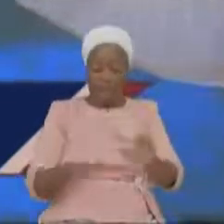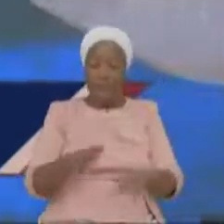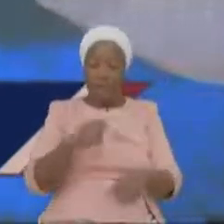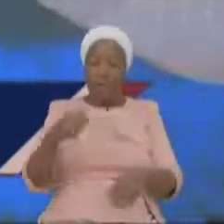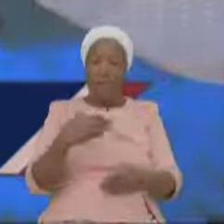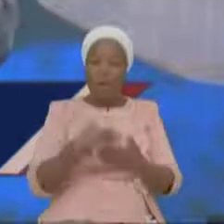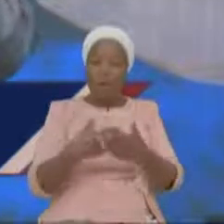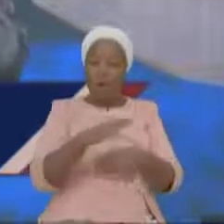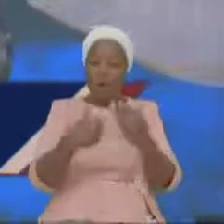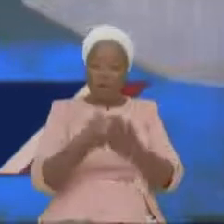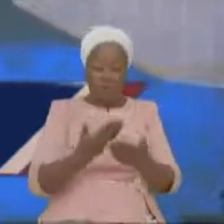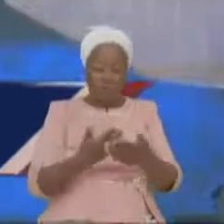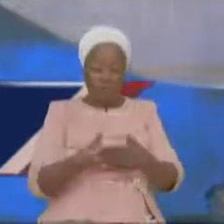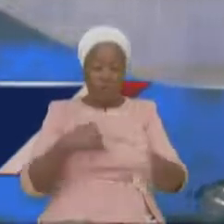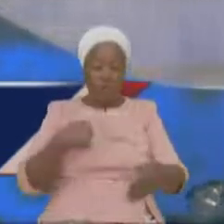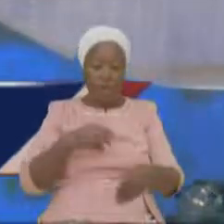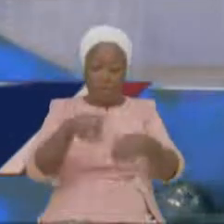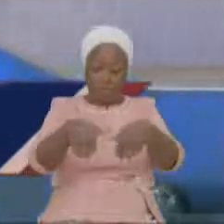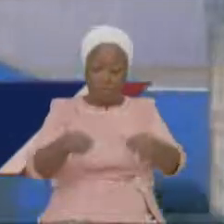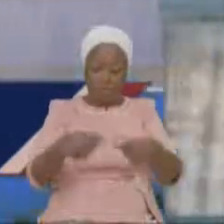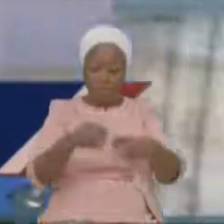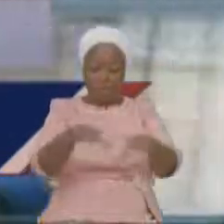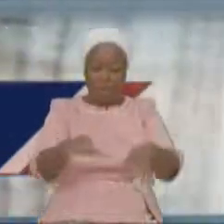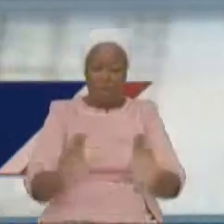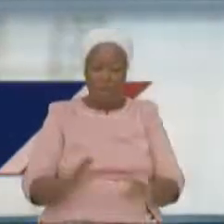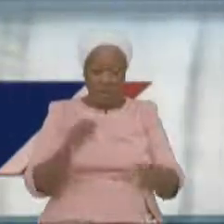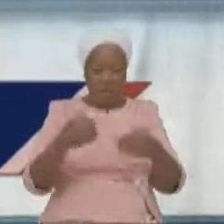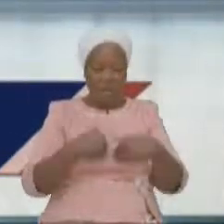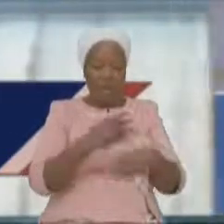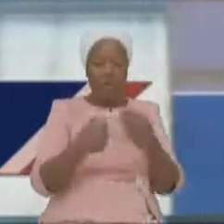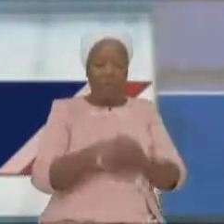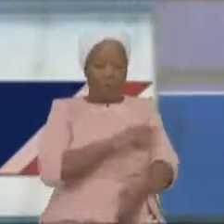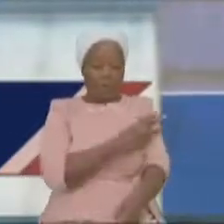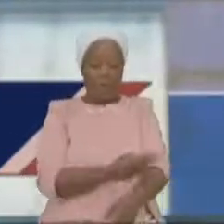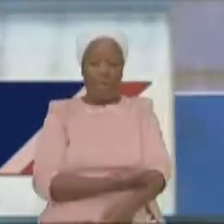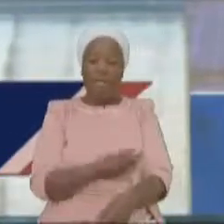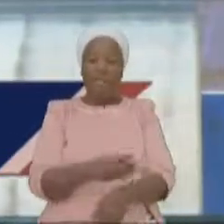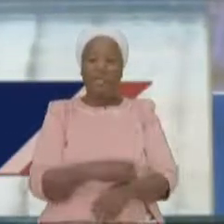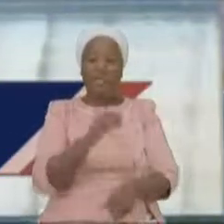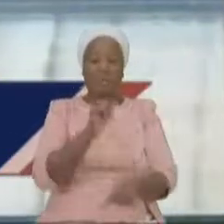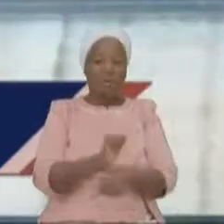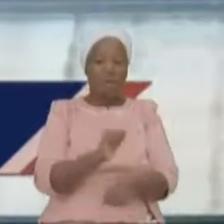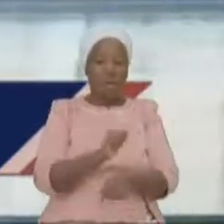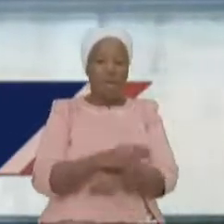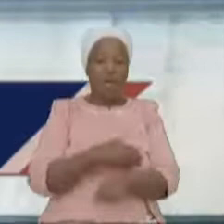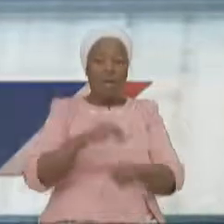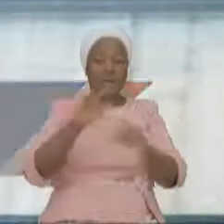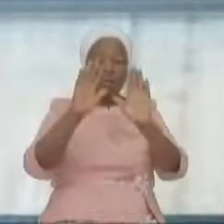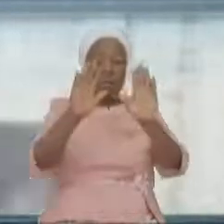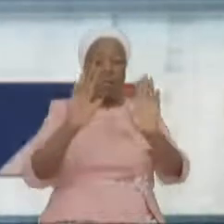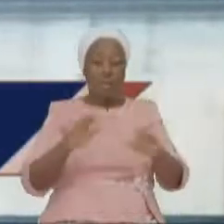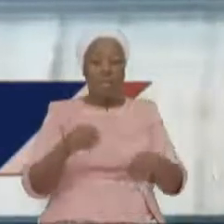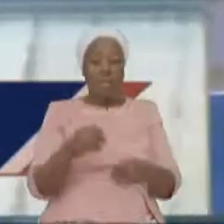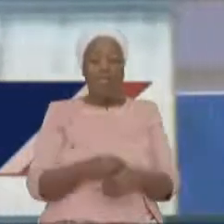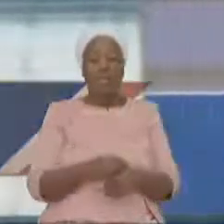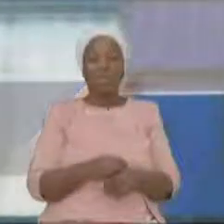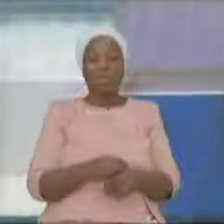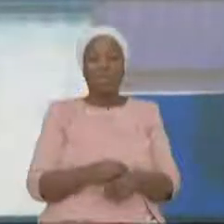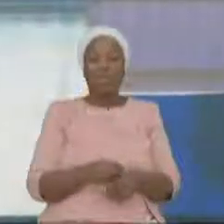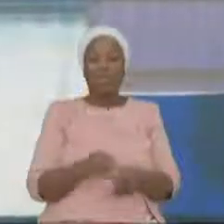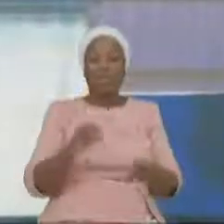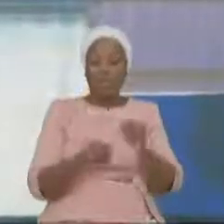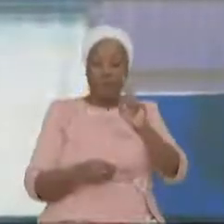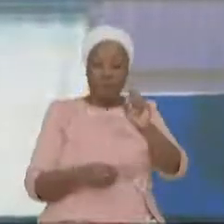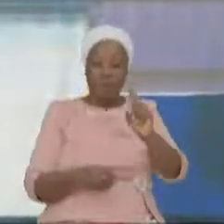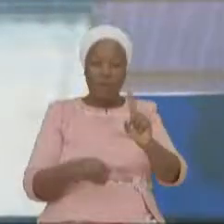mighty works and many wonders and miraculous works. Number one, the mighty works of